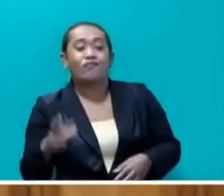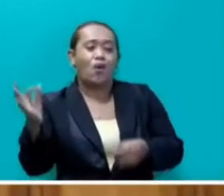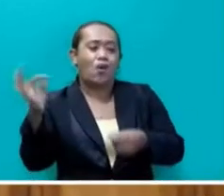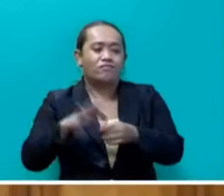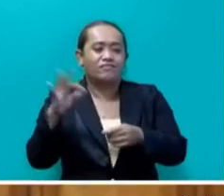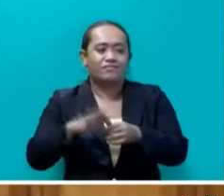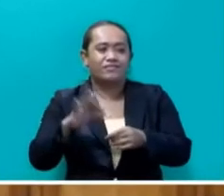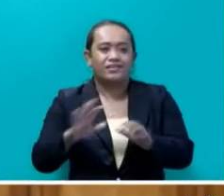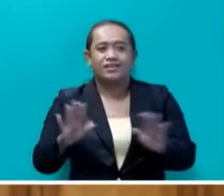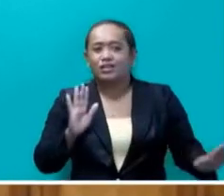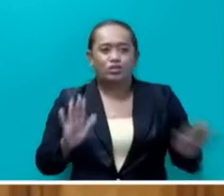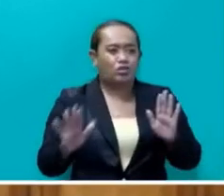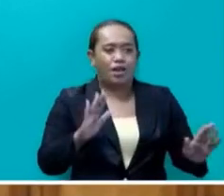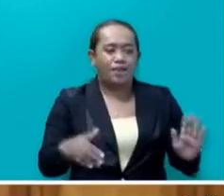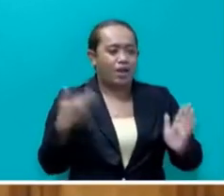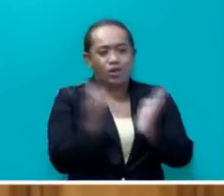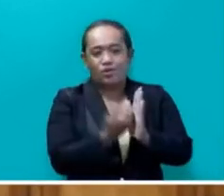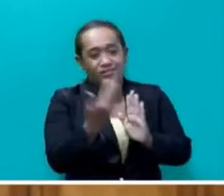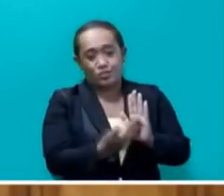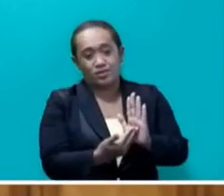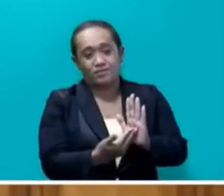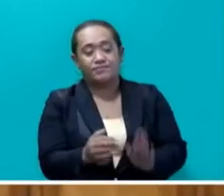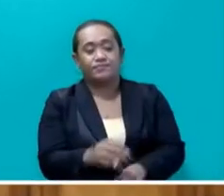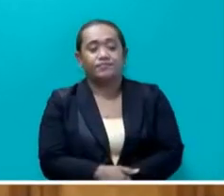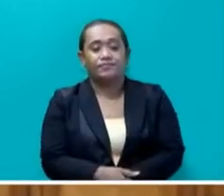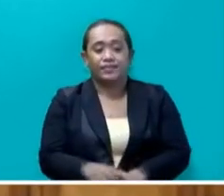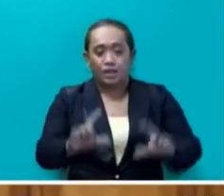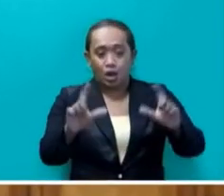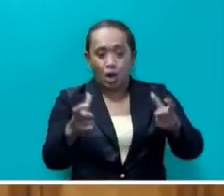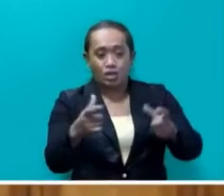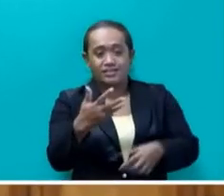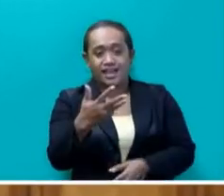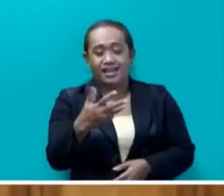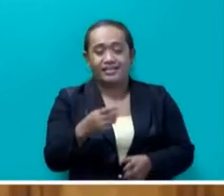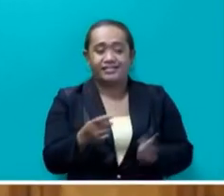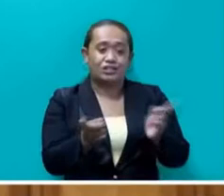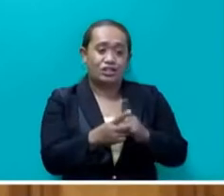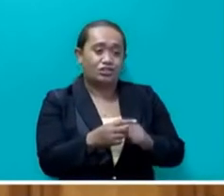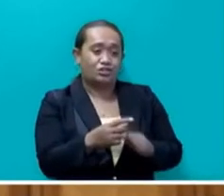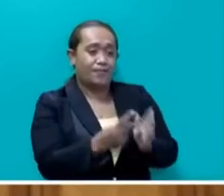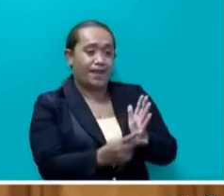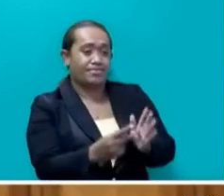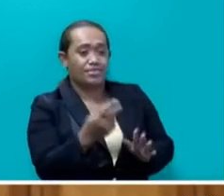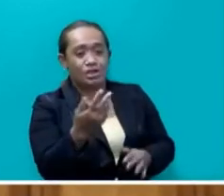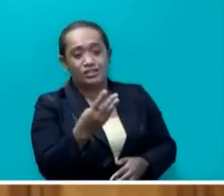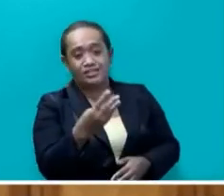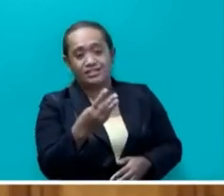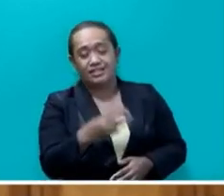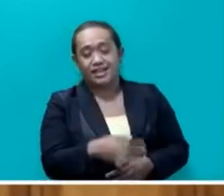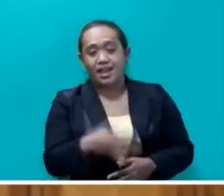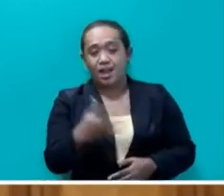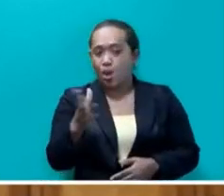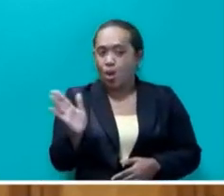Too much drama, Honorable Speaker, on this one. Clause 9, Honorable Speaker, amending section 13, state entities retaining